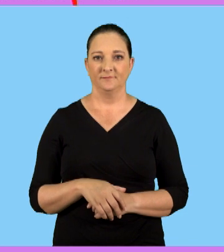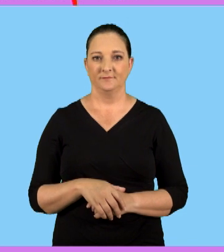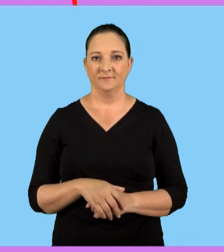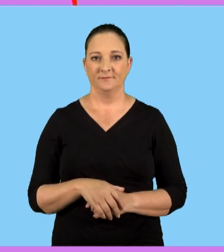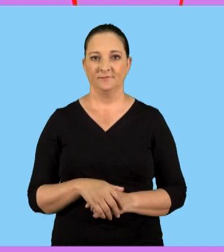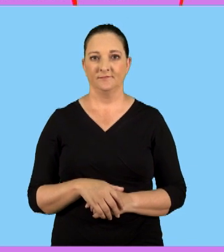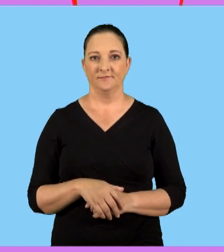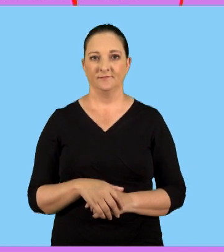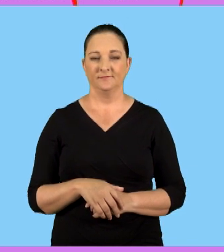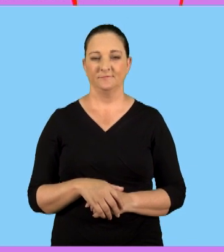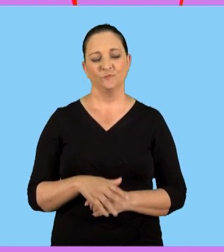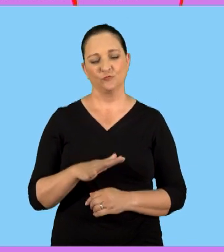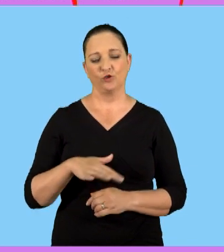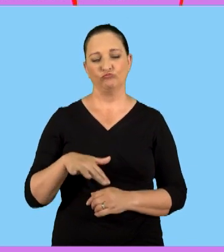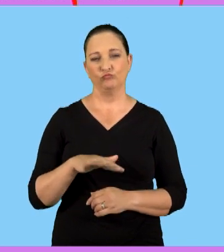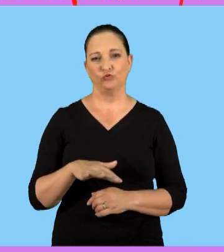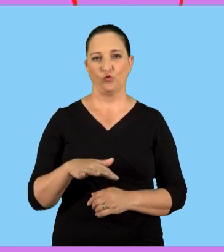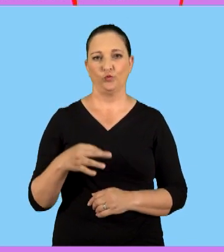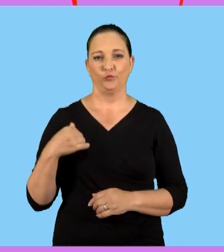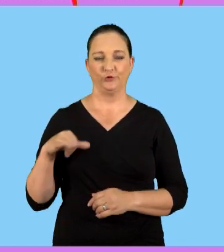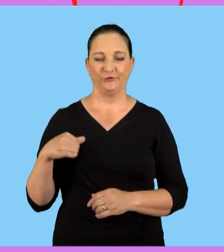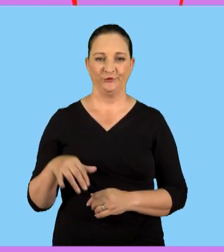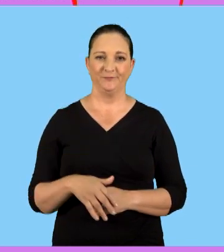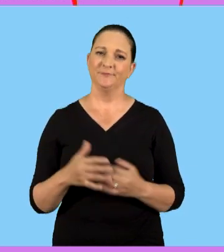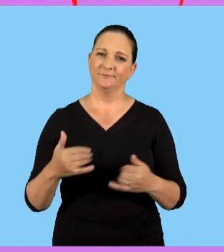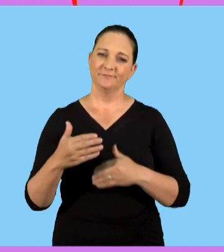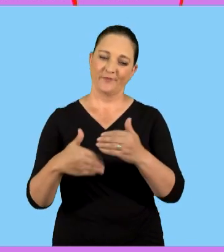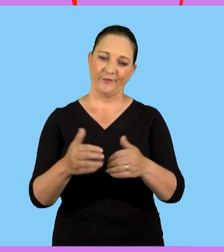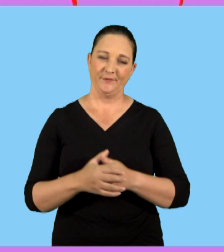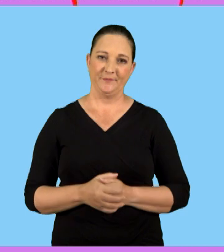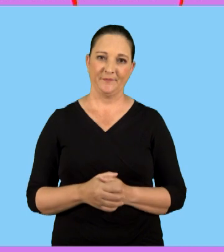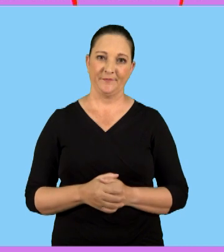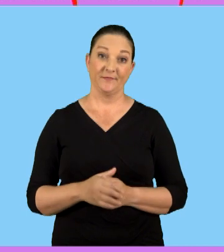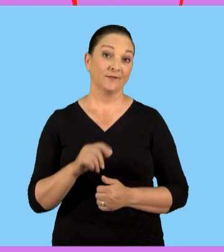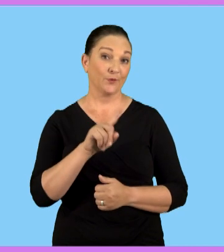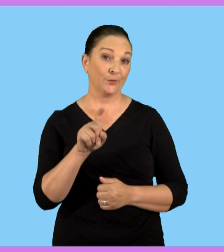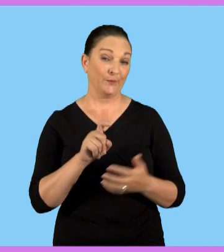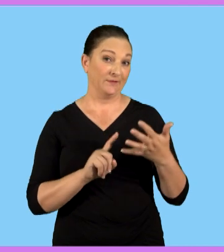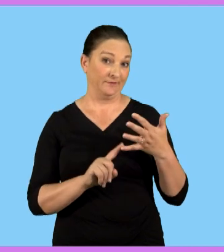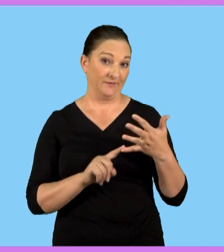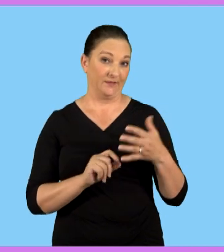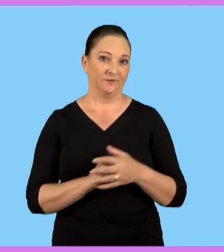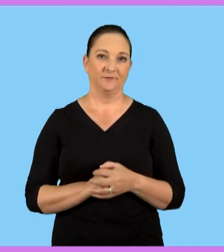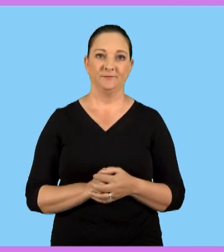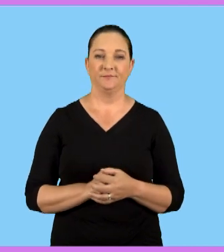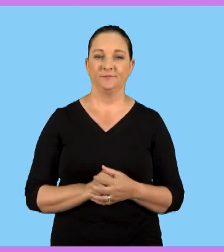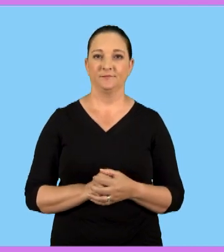IT and Y. Local municipality. Let's carry on. Question